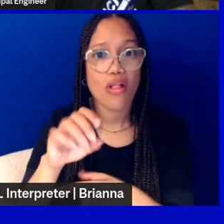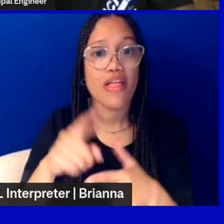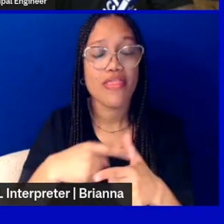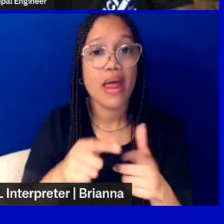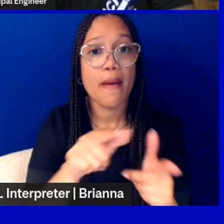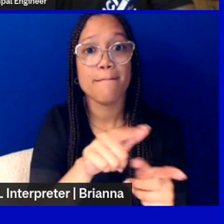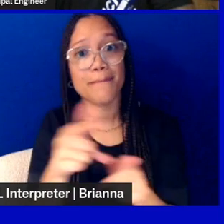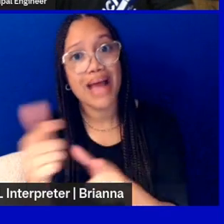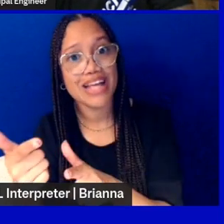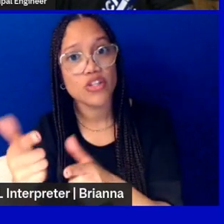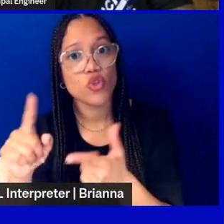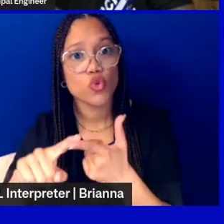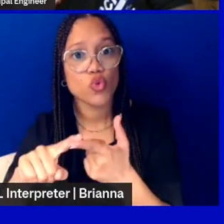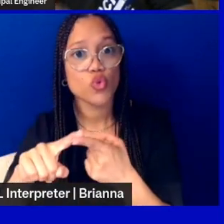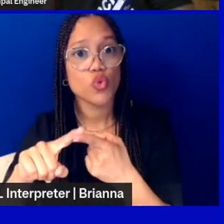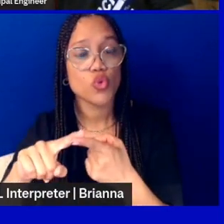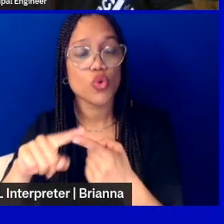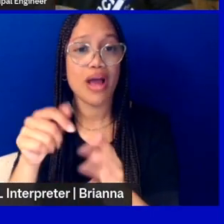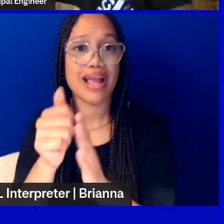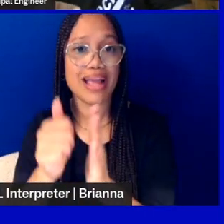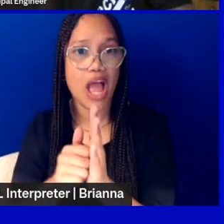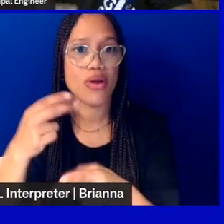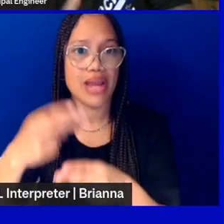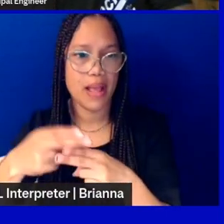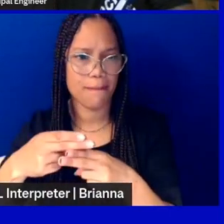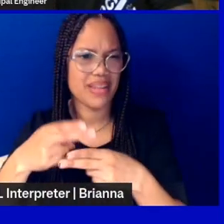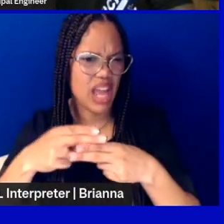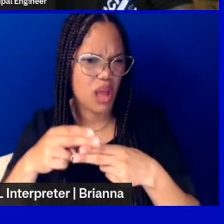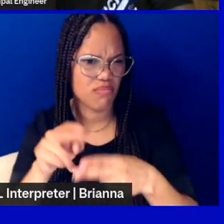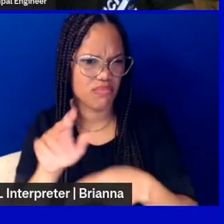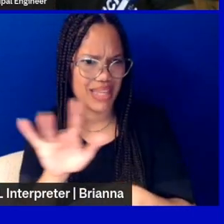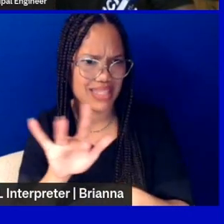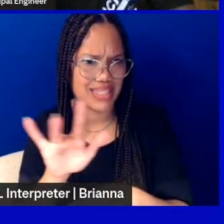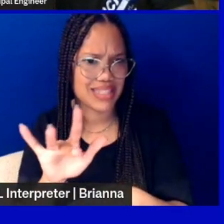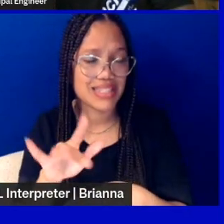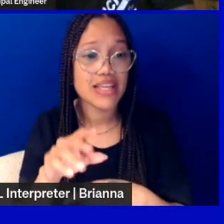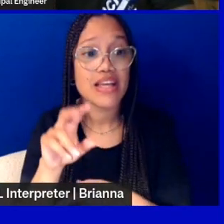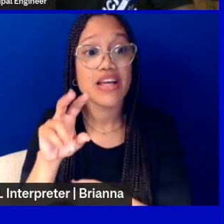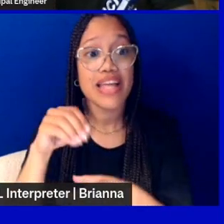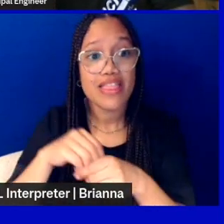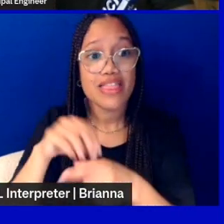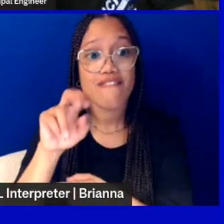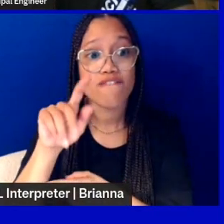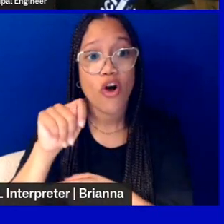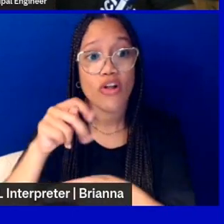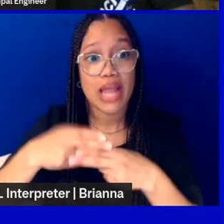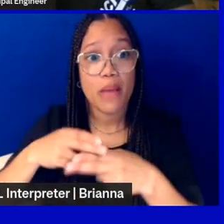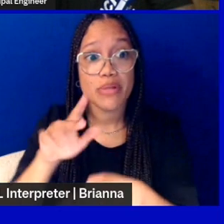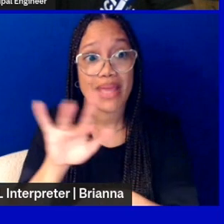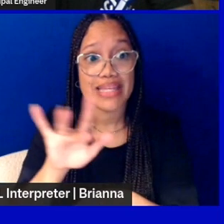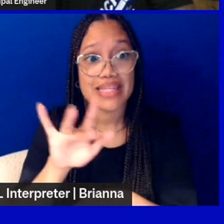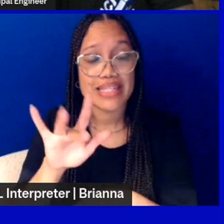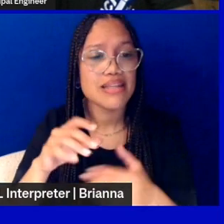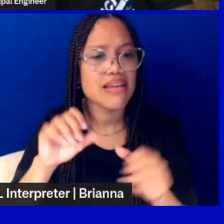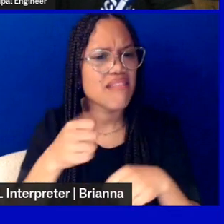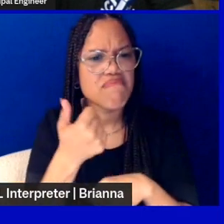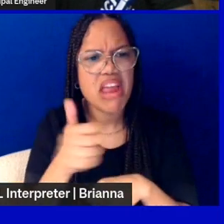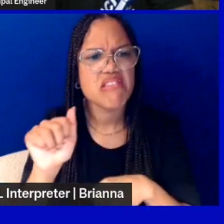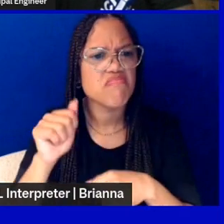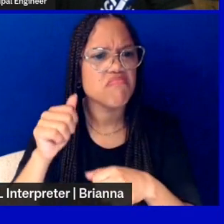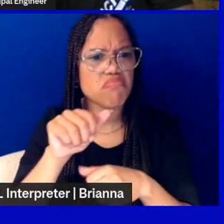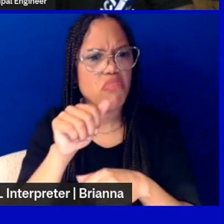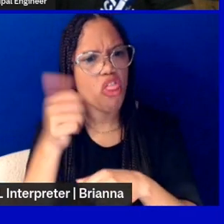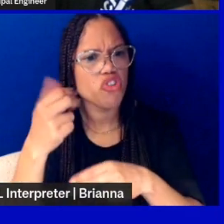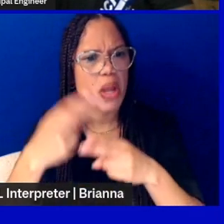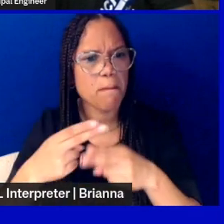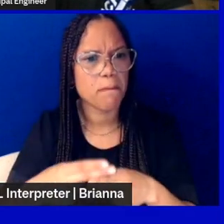and the namespaces. So in this case, a Vault server is running in the Vault namespace, and it could be any other namespace also you can